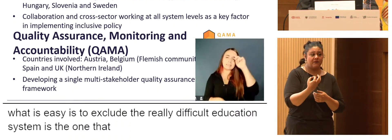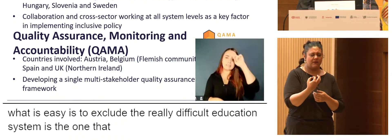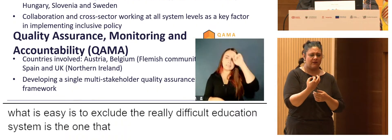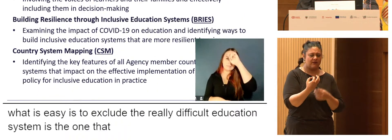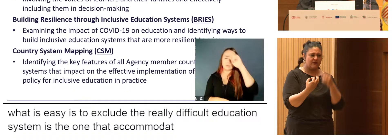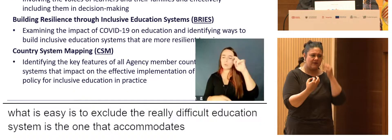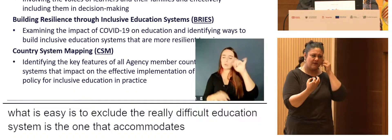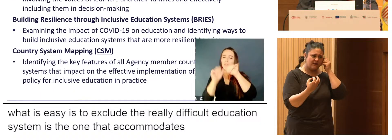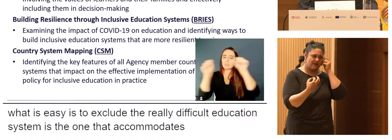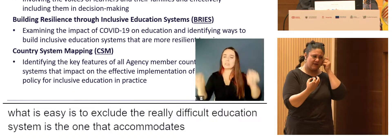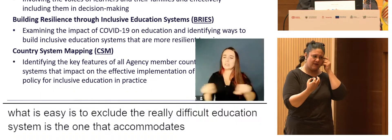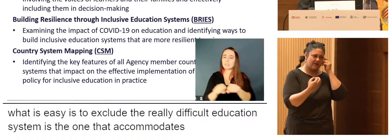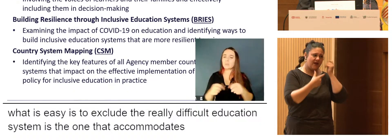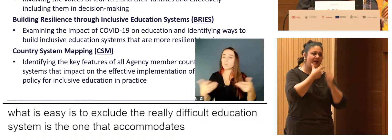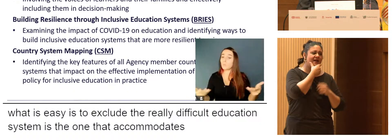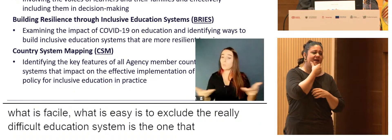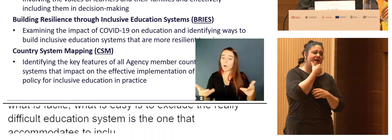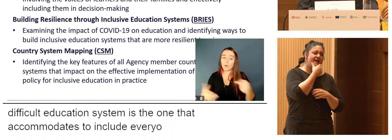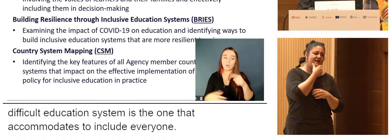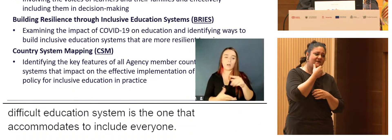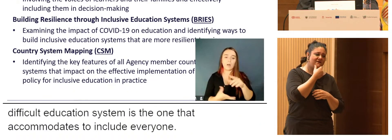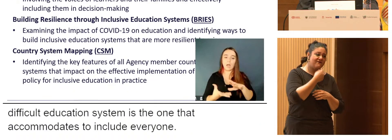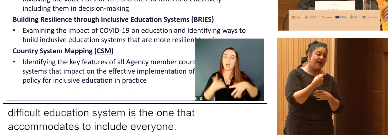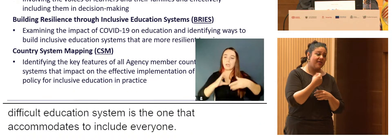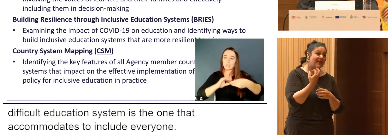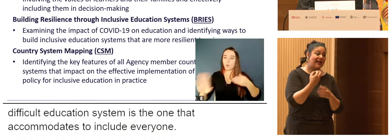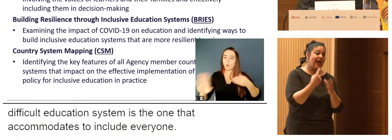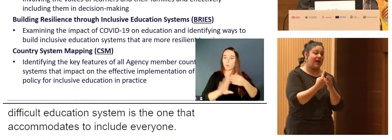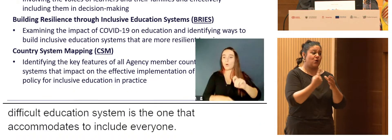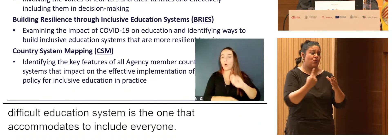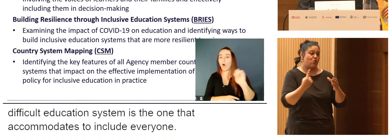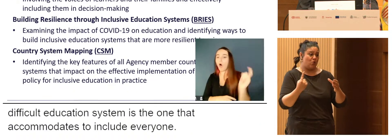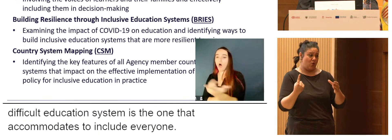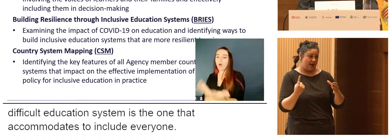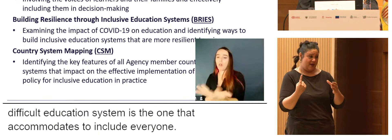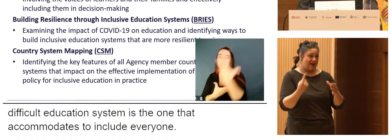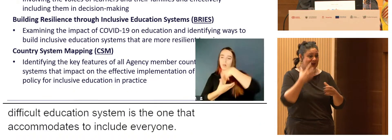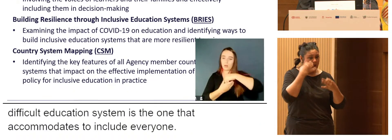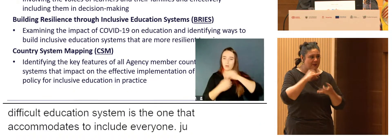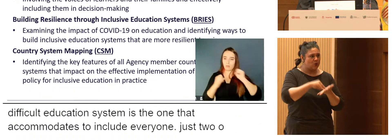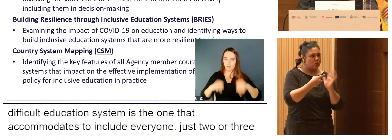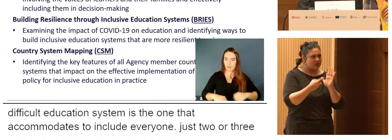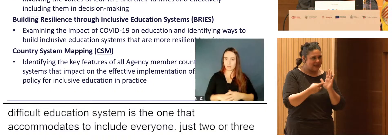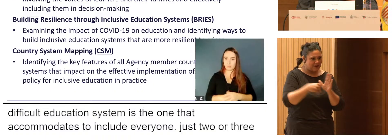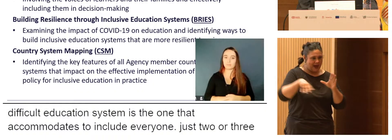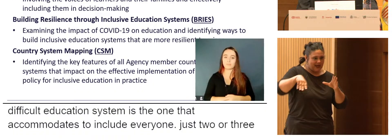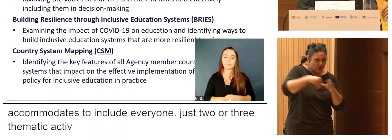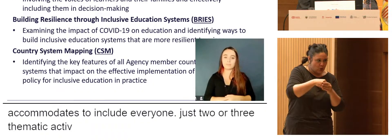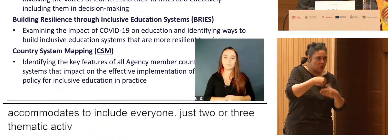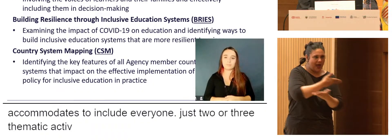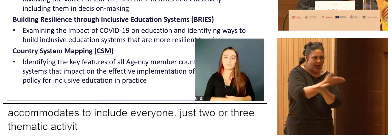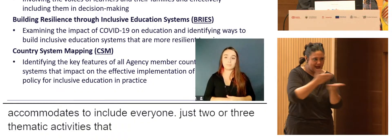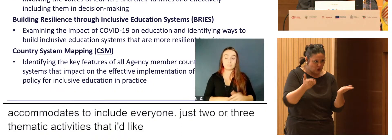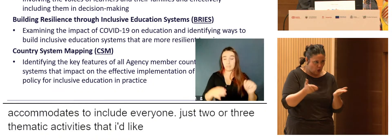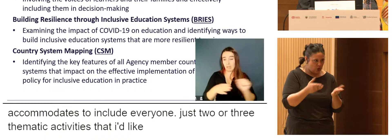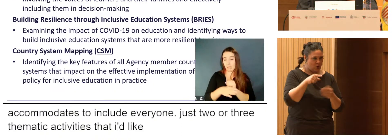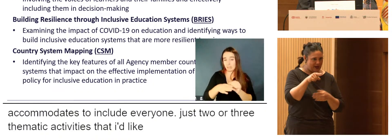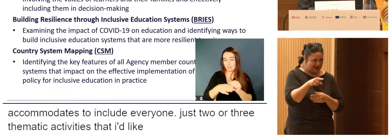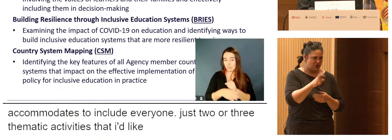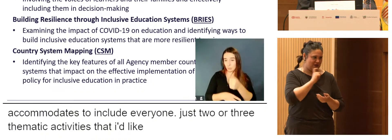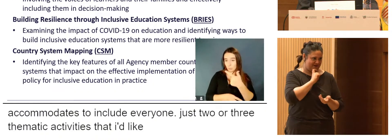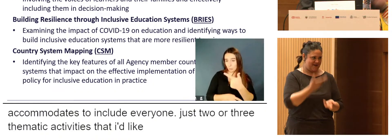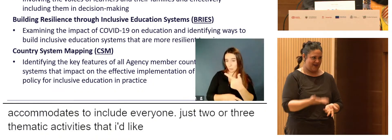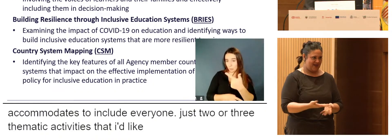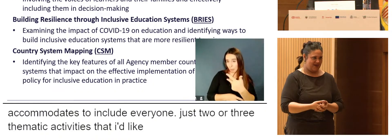to include everyone. Just 2 or 3 thematic activities that I'd like to highlight,